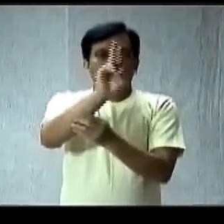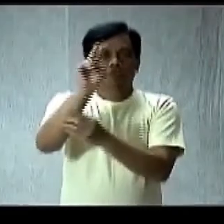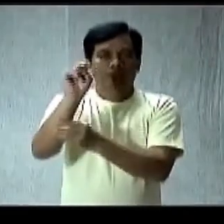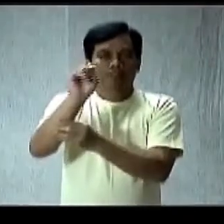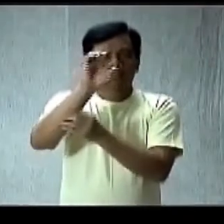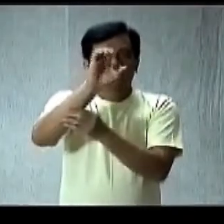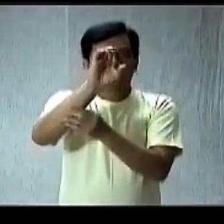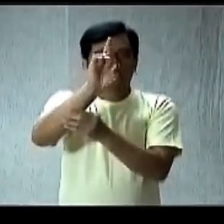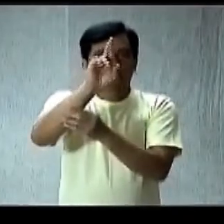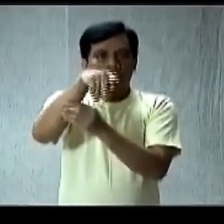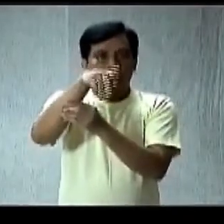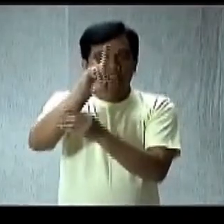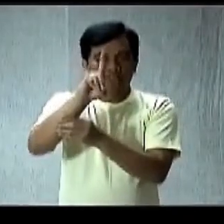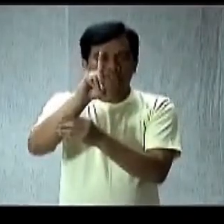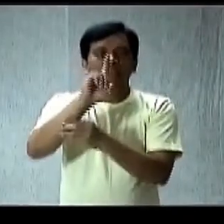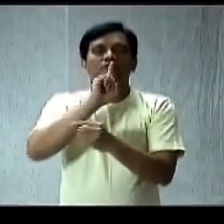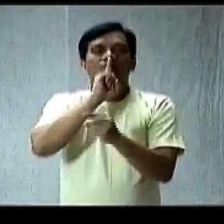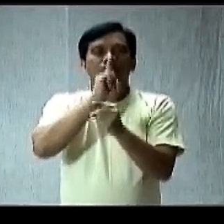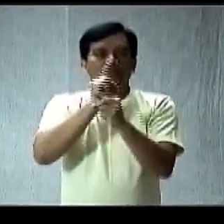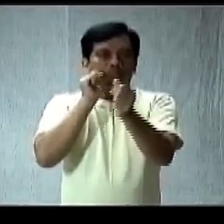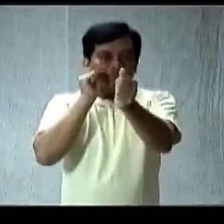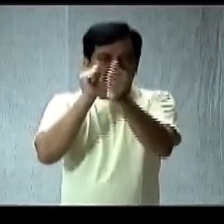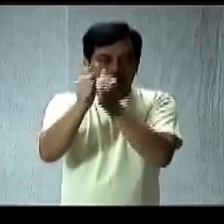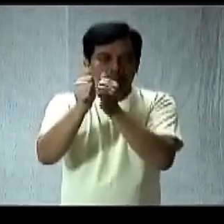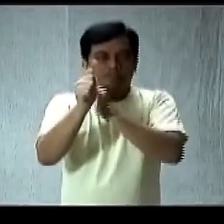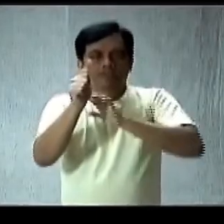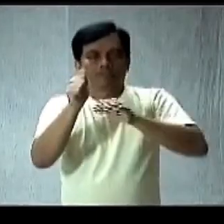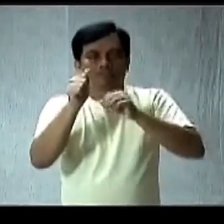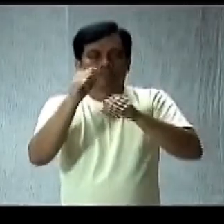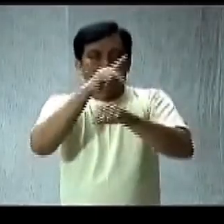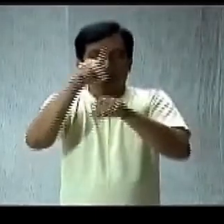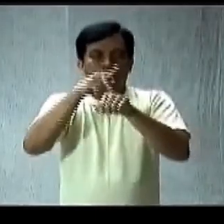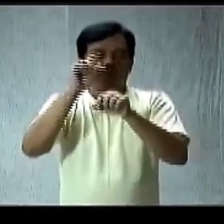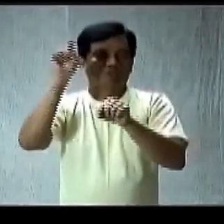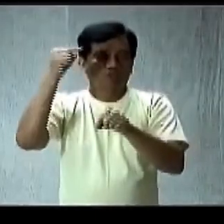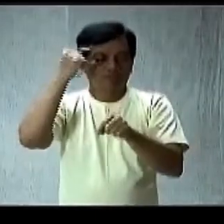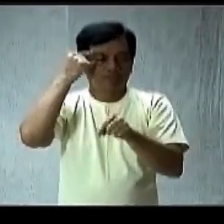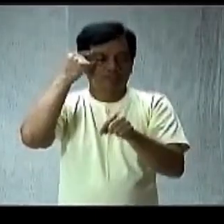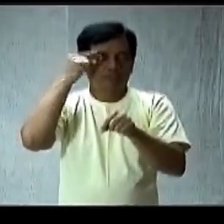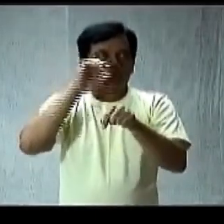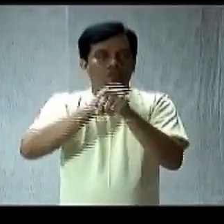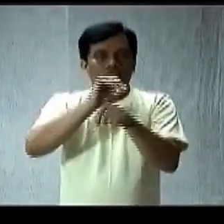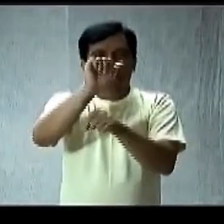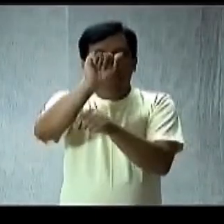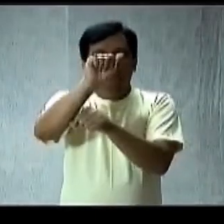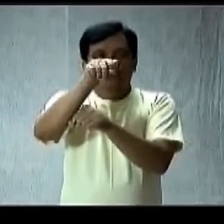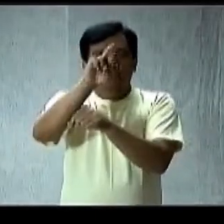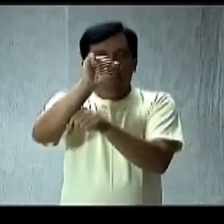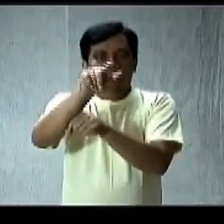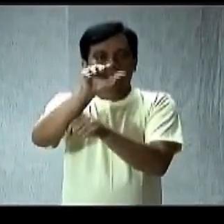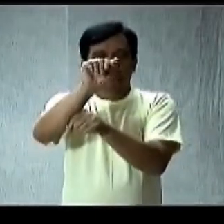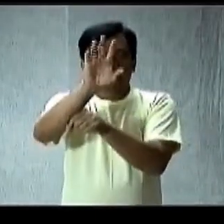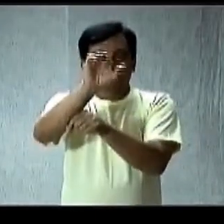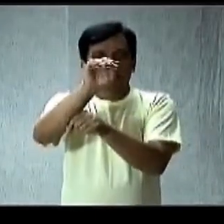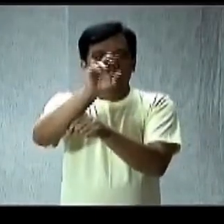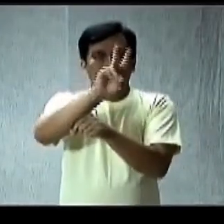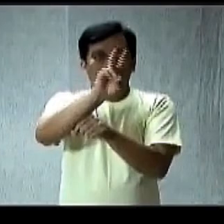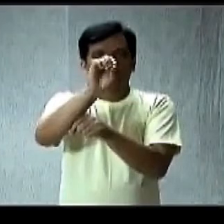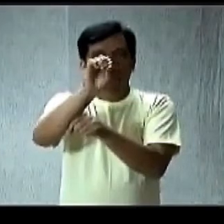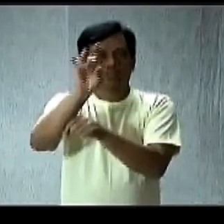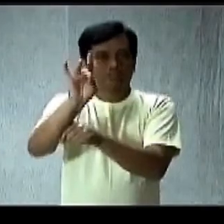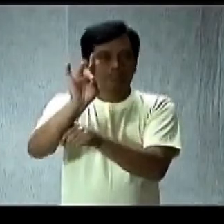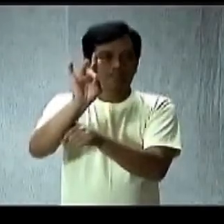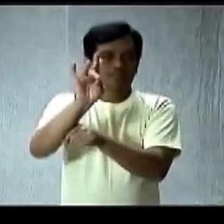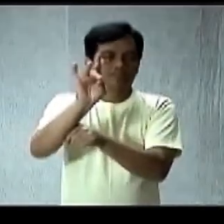9. The UNCRPD has been ratified by our government on April 15,